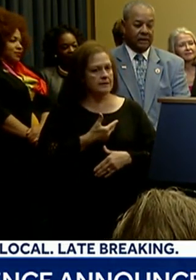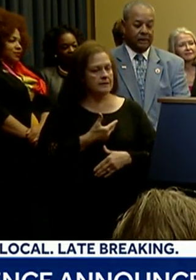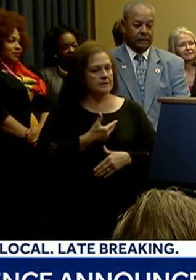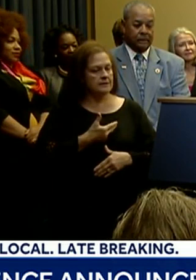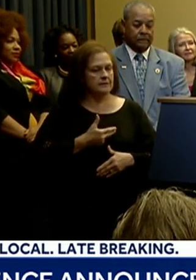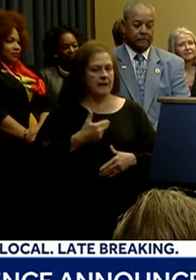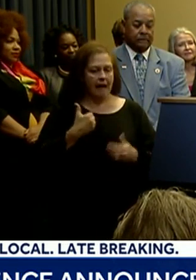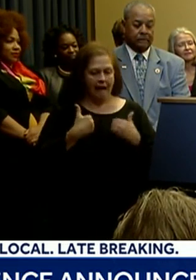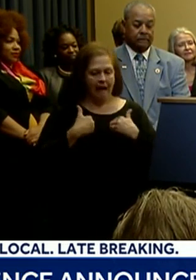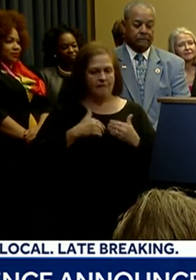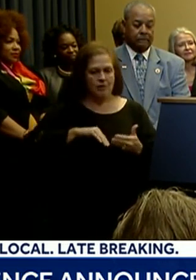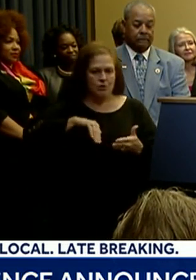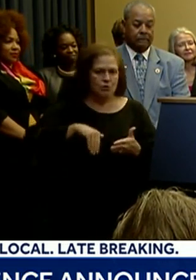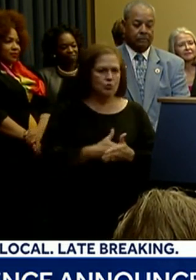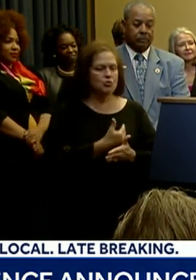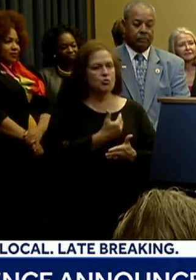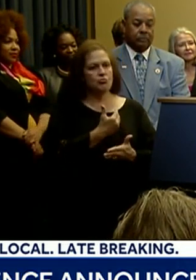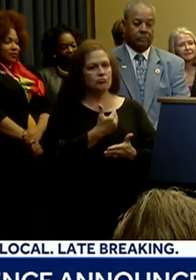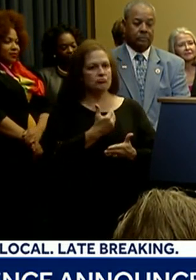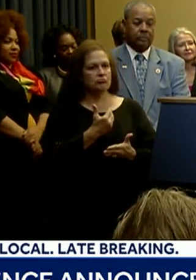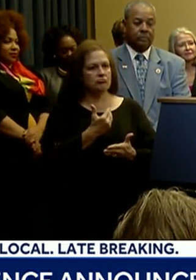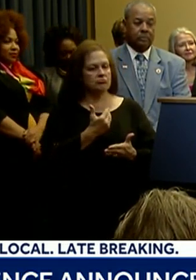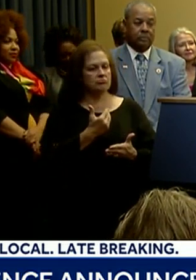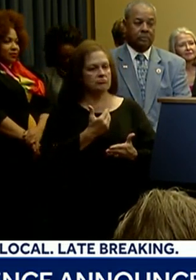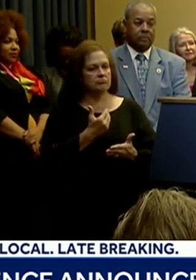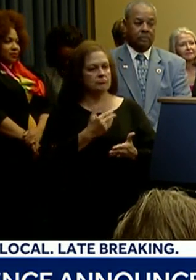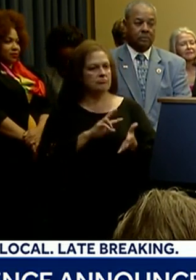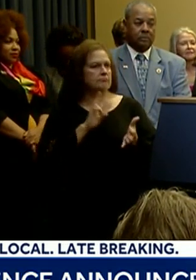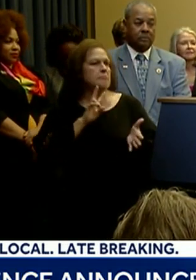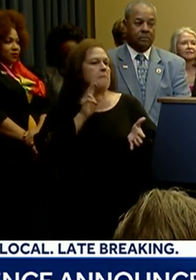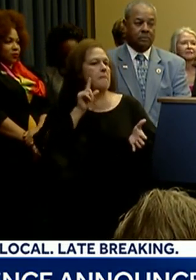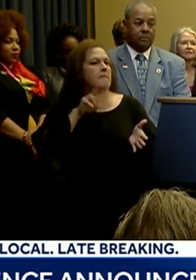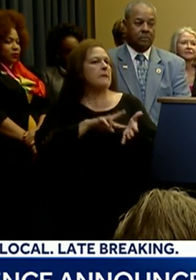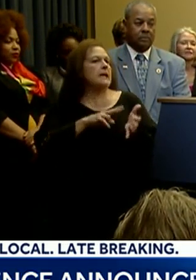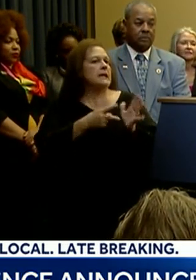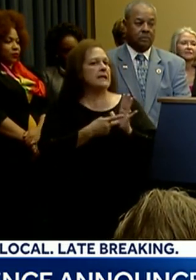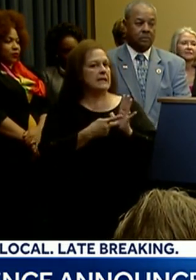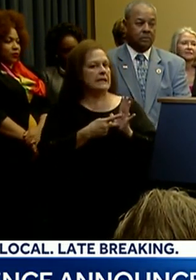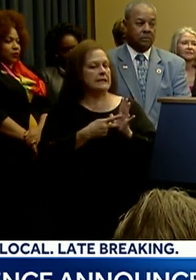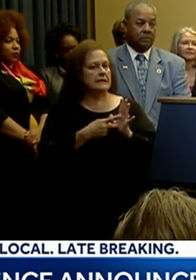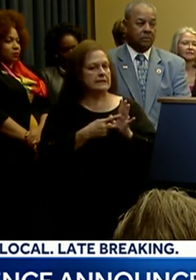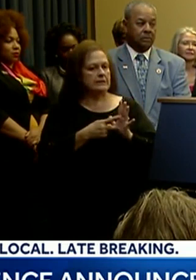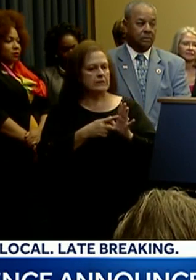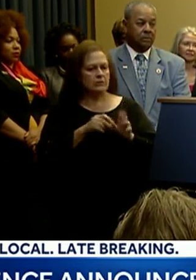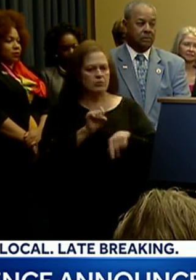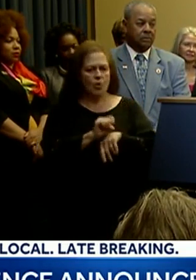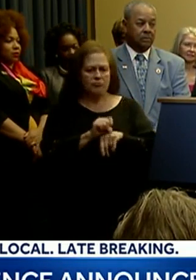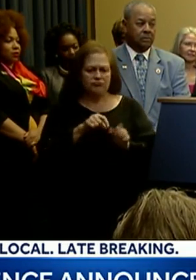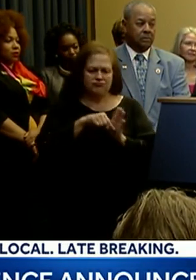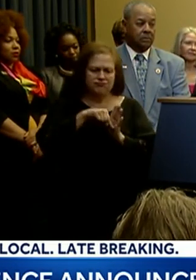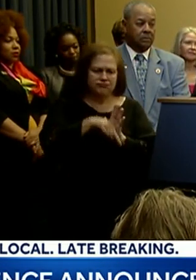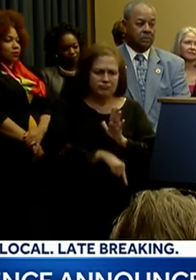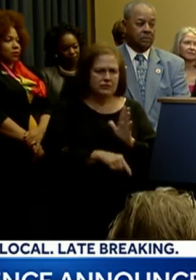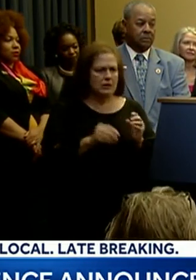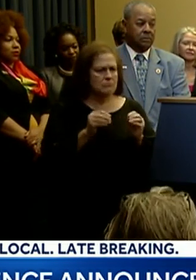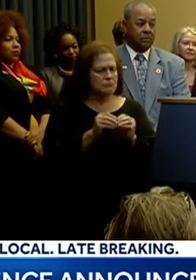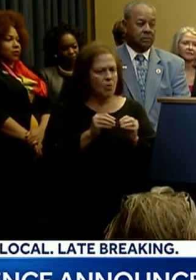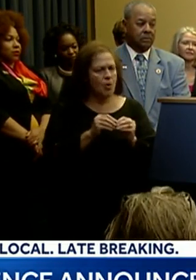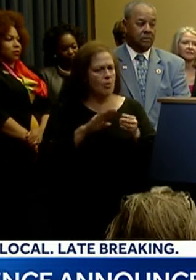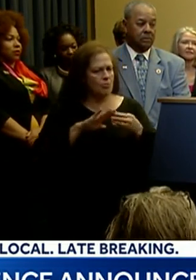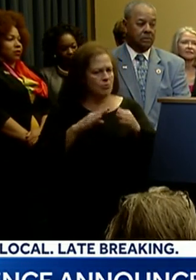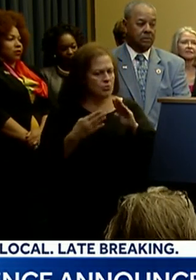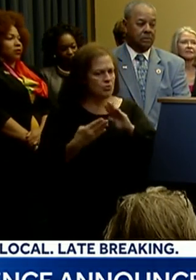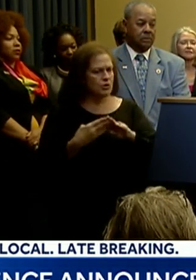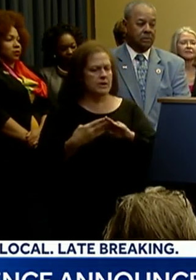new meaning for this festival, to go deeper into the community, to drive further economic impact